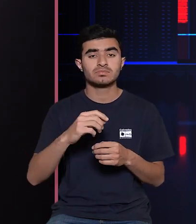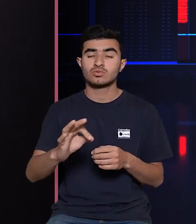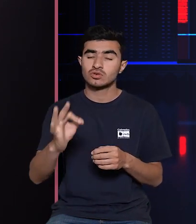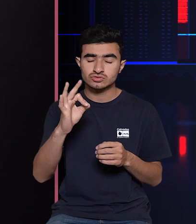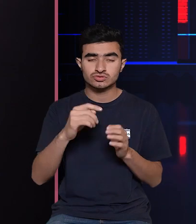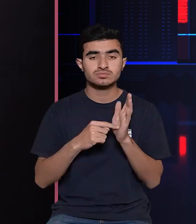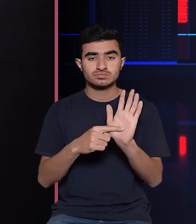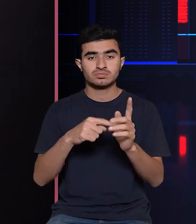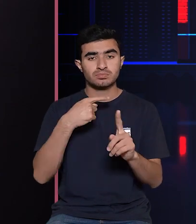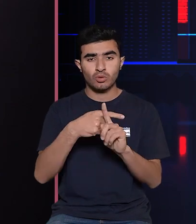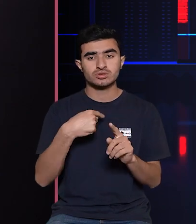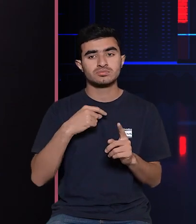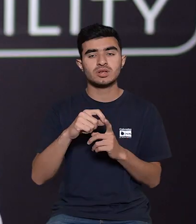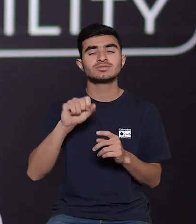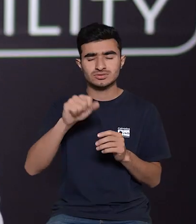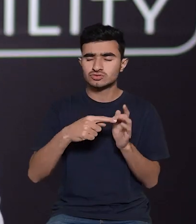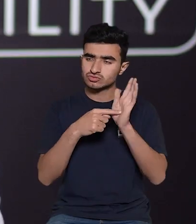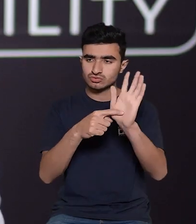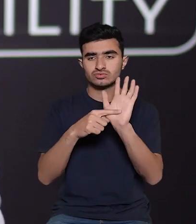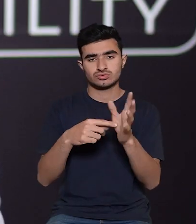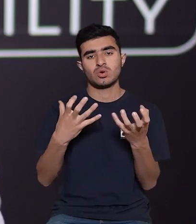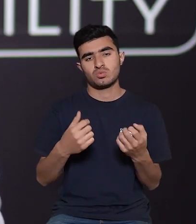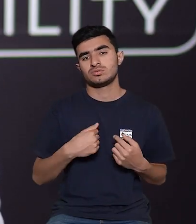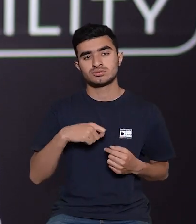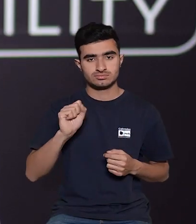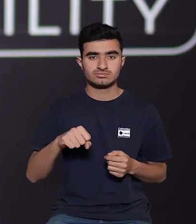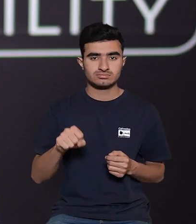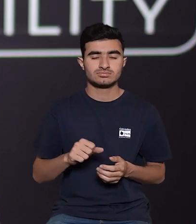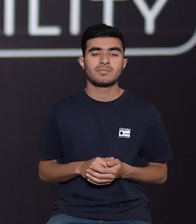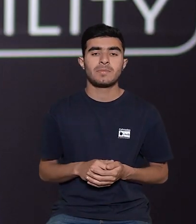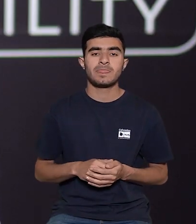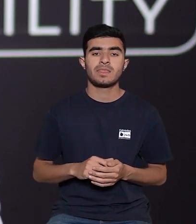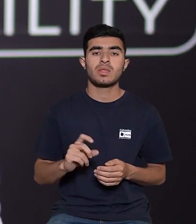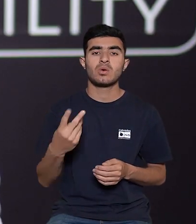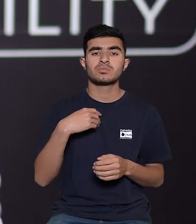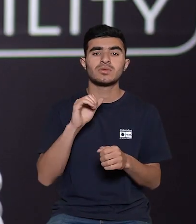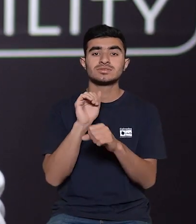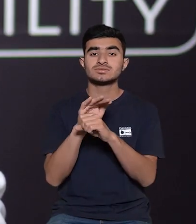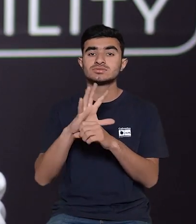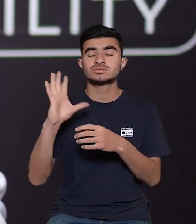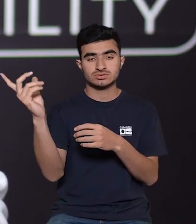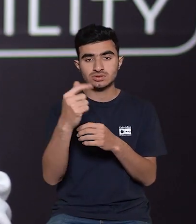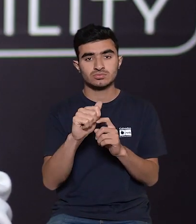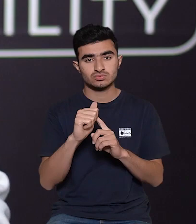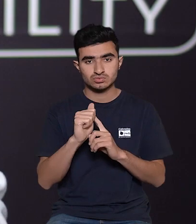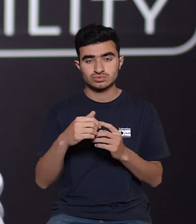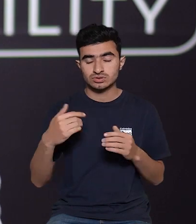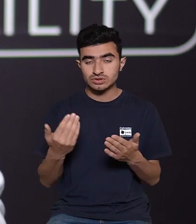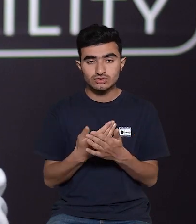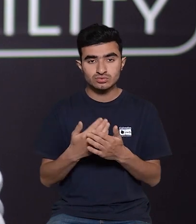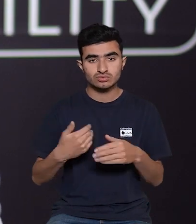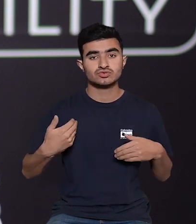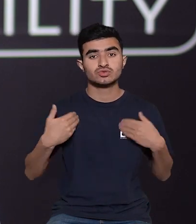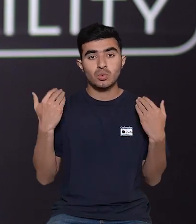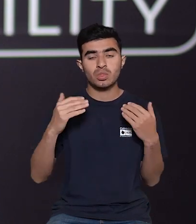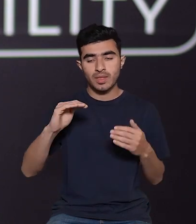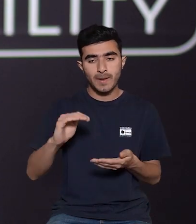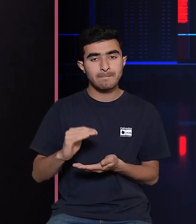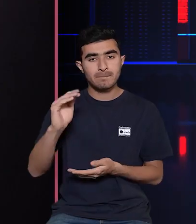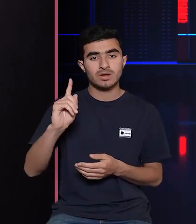to change all of that. And a message to the youth, to my youth, to the people alongside